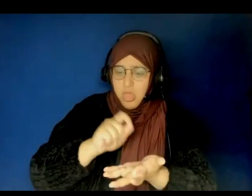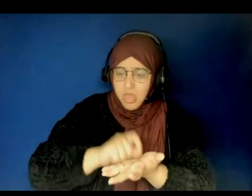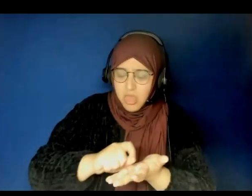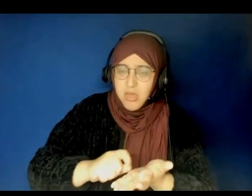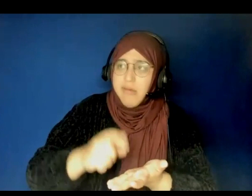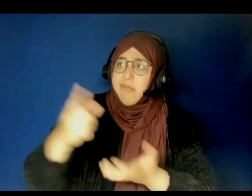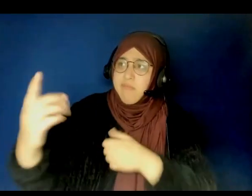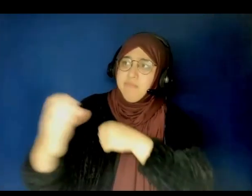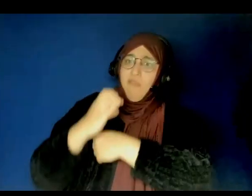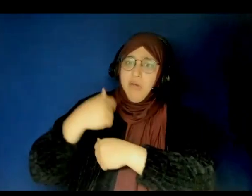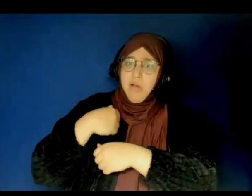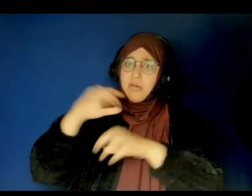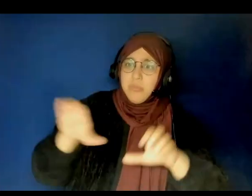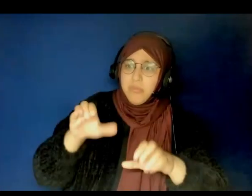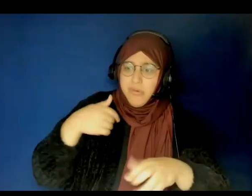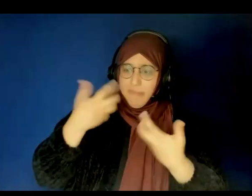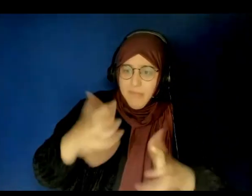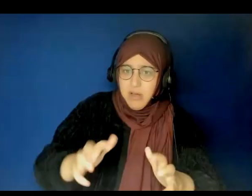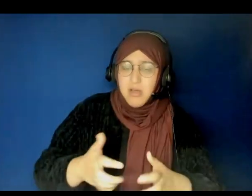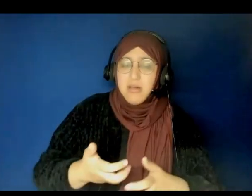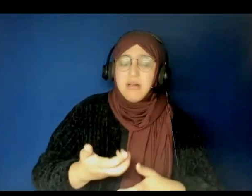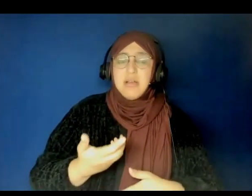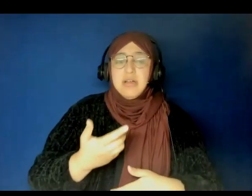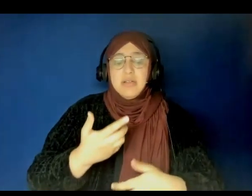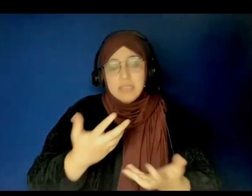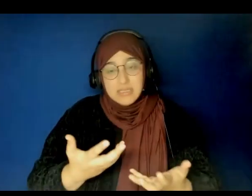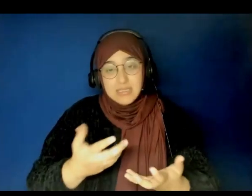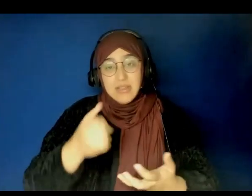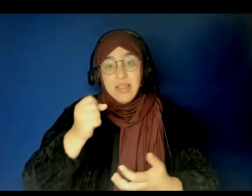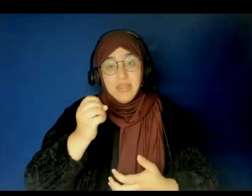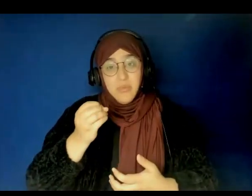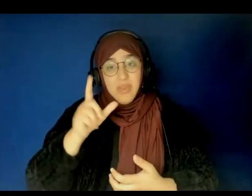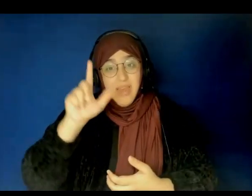she wanted. So that could be challenged later on.